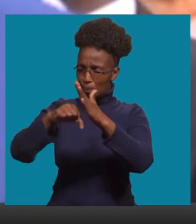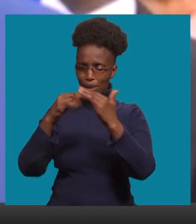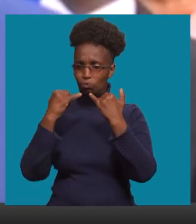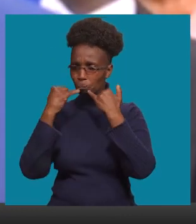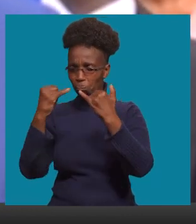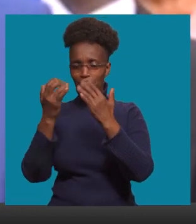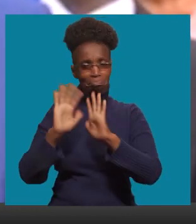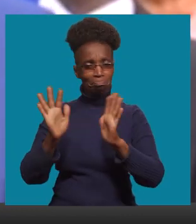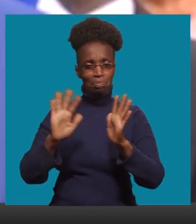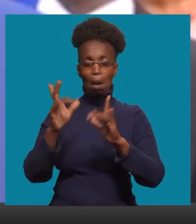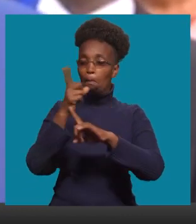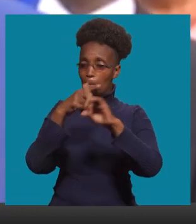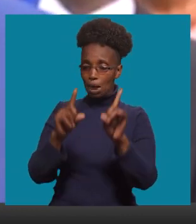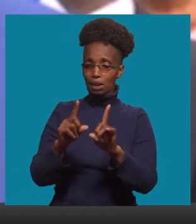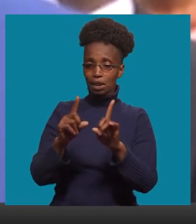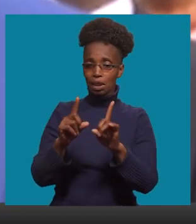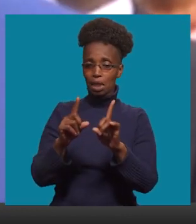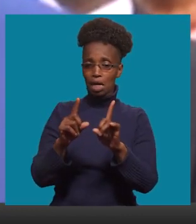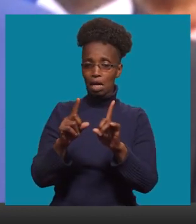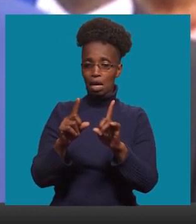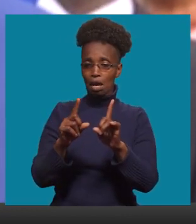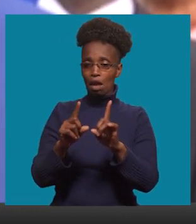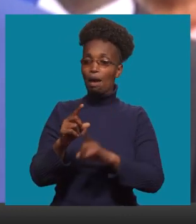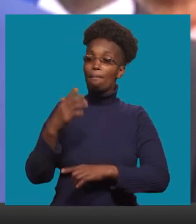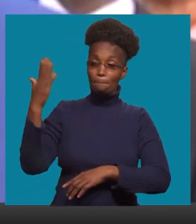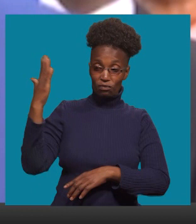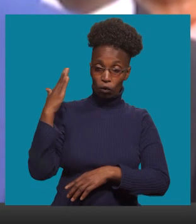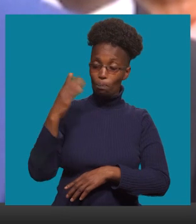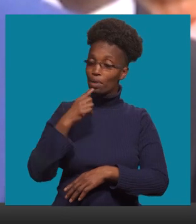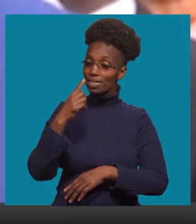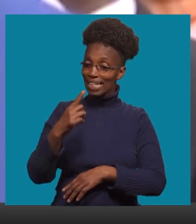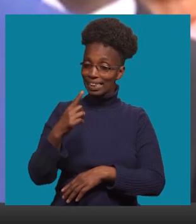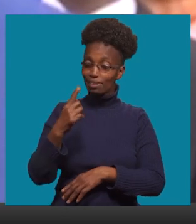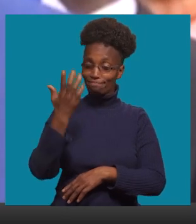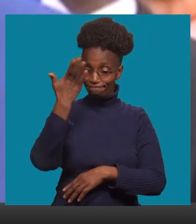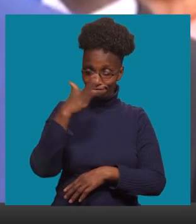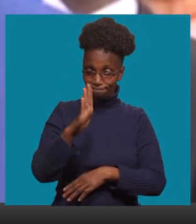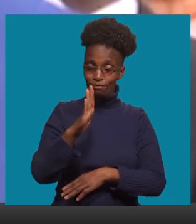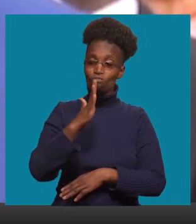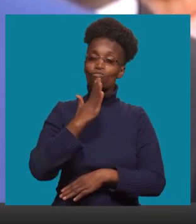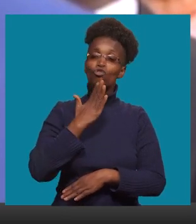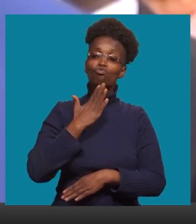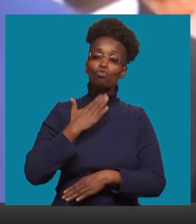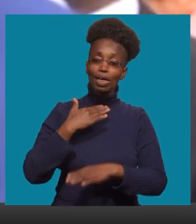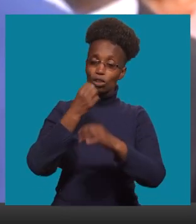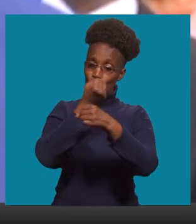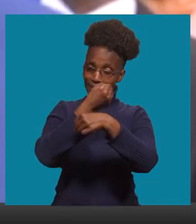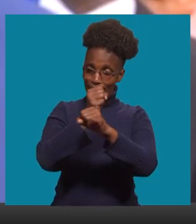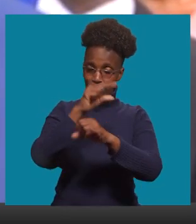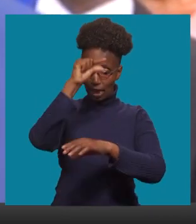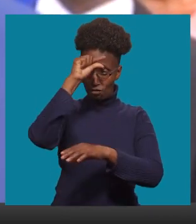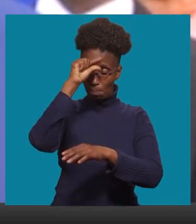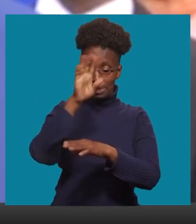you that as far as i'm concerned and i've said it before we have saved the government billions of